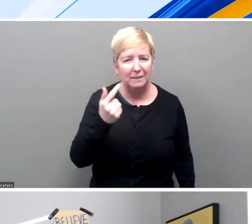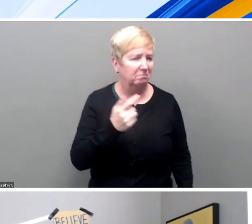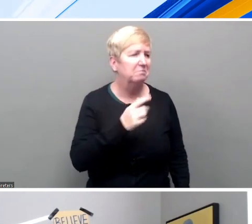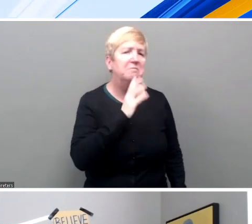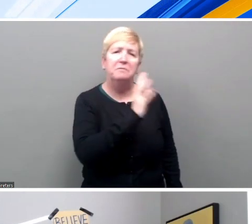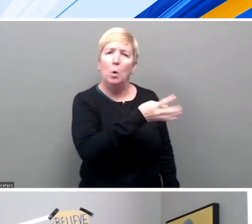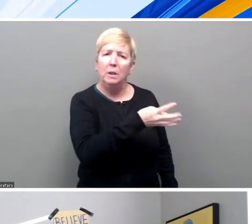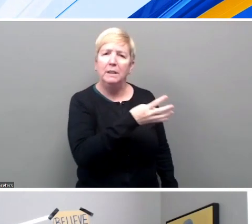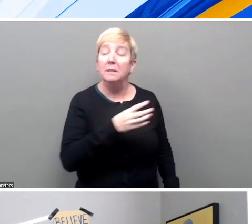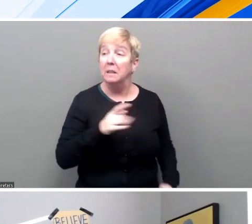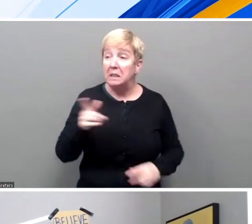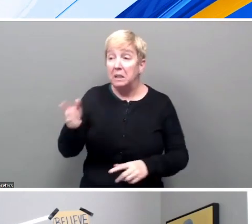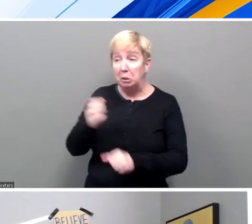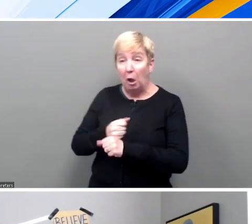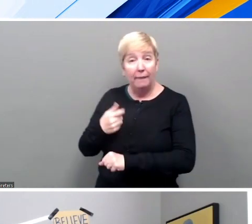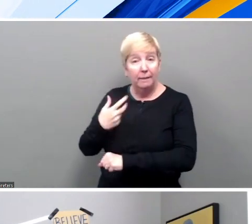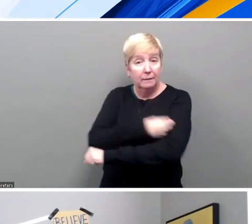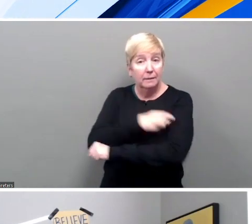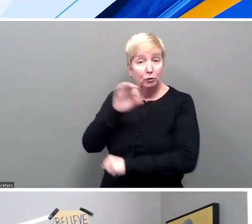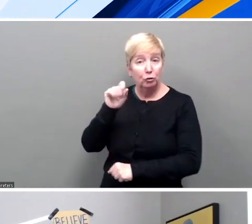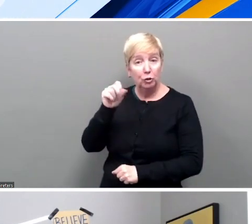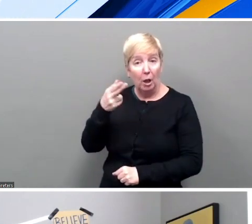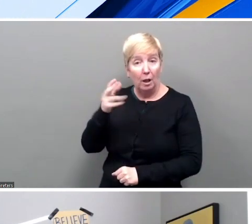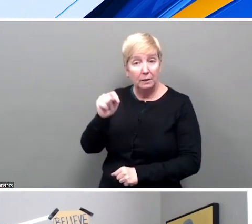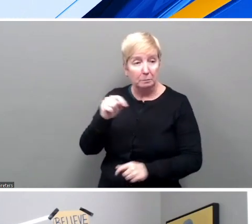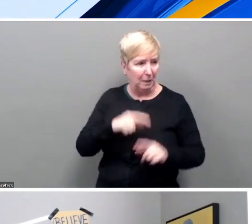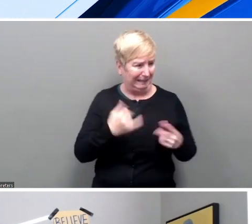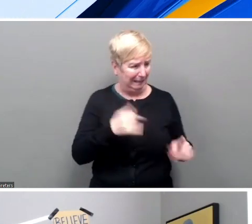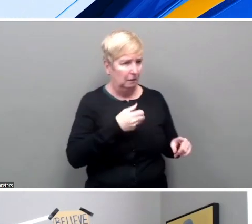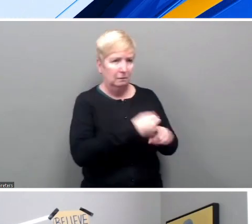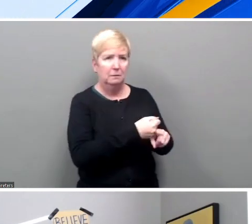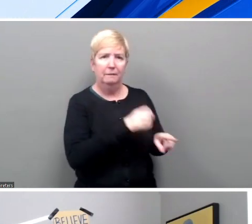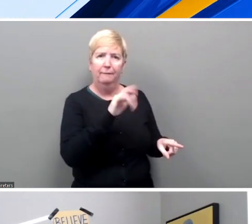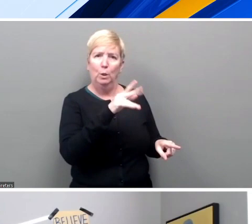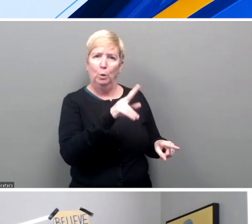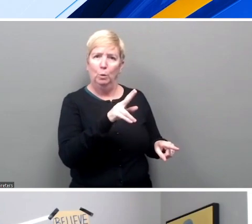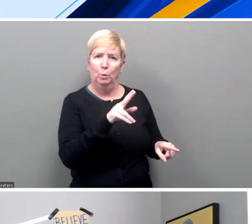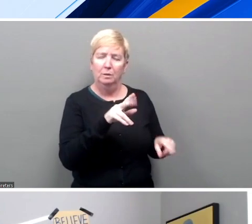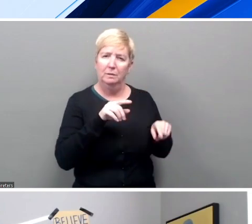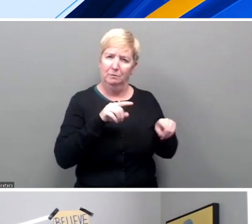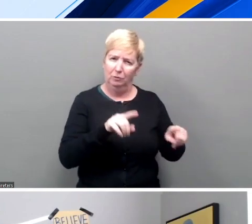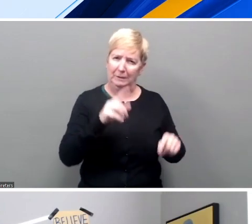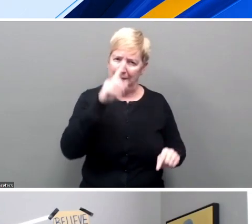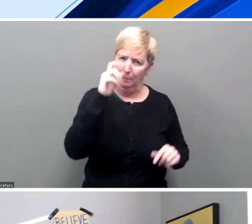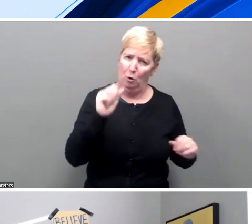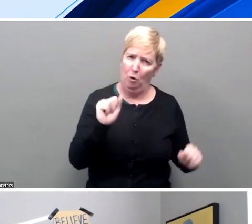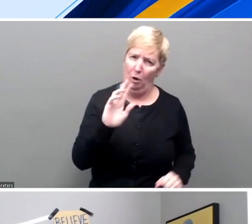the flu shot the previous year. So good example. I think we need to crowd